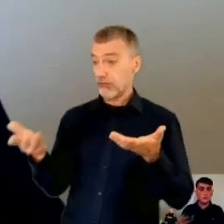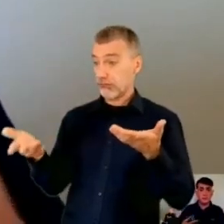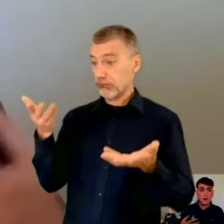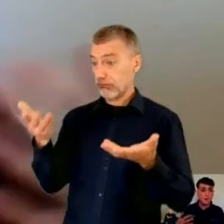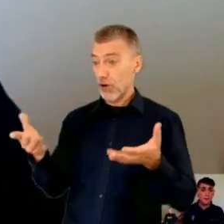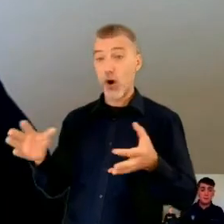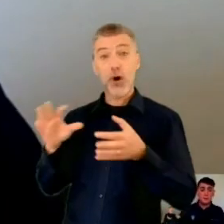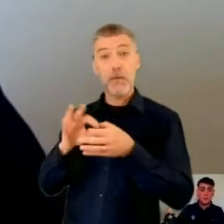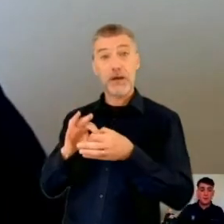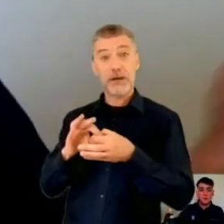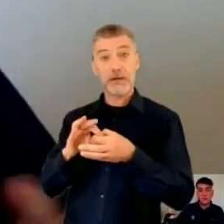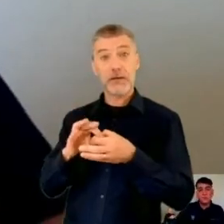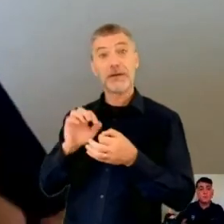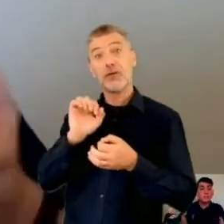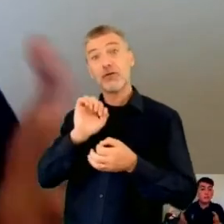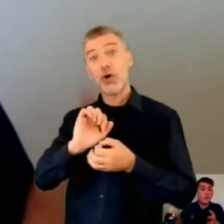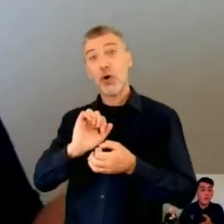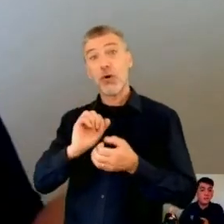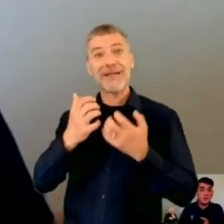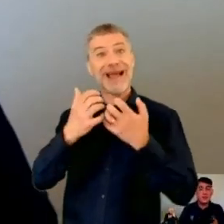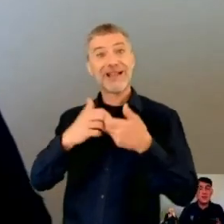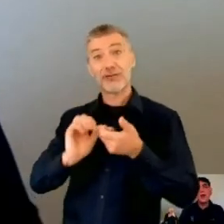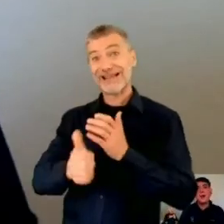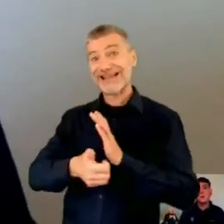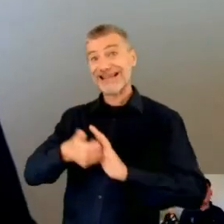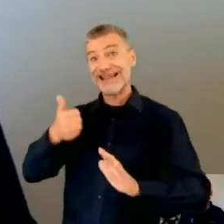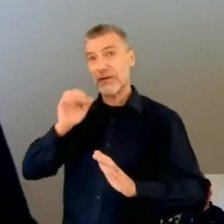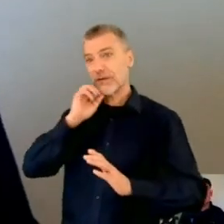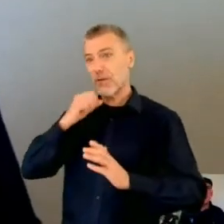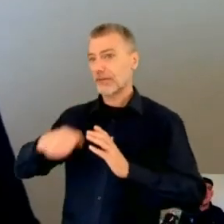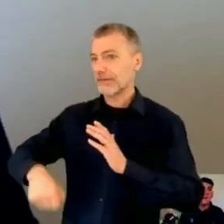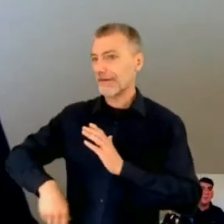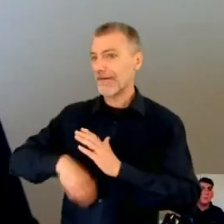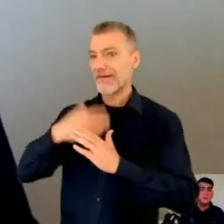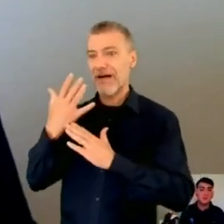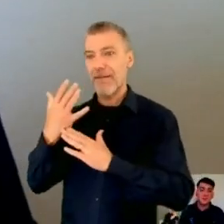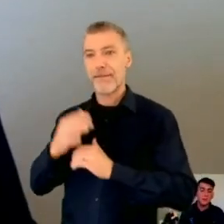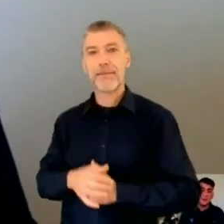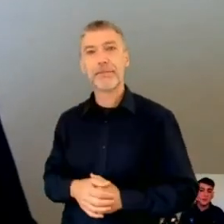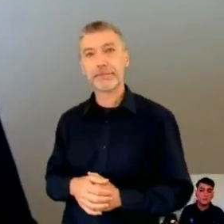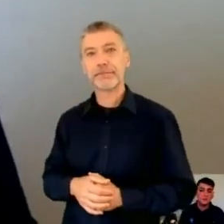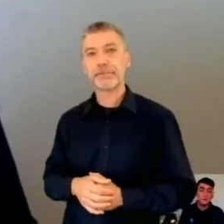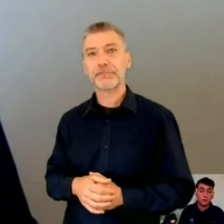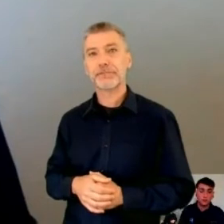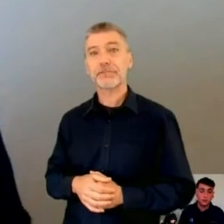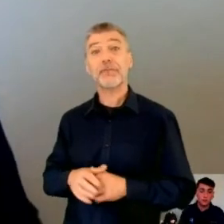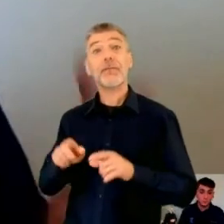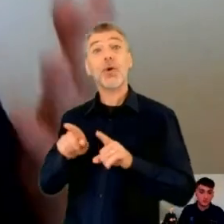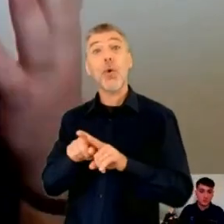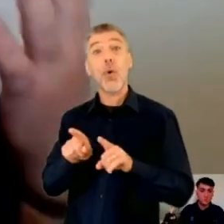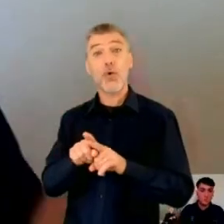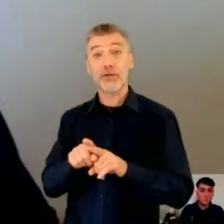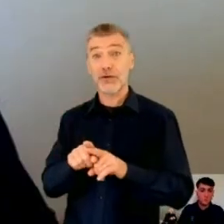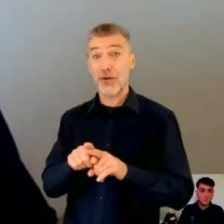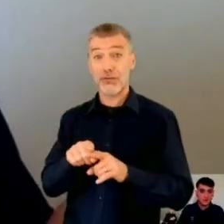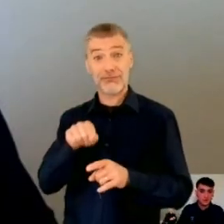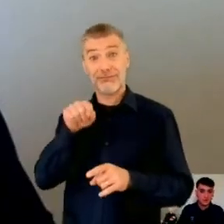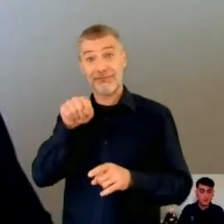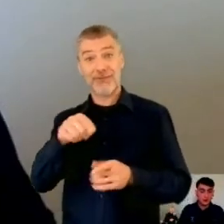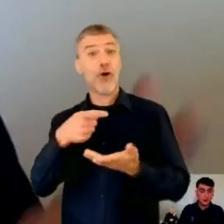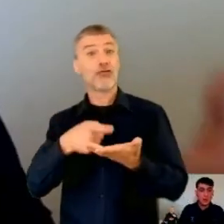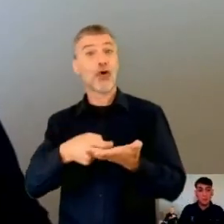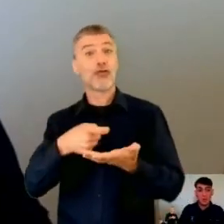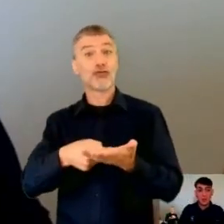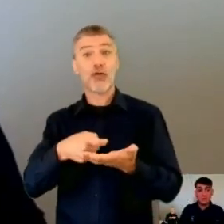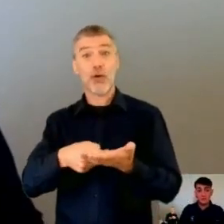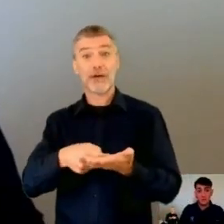skills are going to rapidly develop if you were just at uni. And as well, what does help is Rolls-Royce obviously funds the